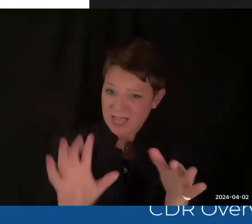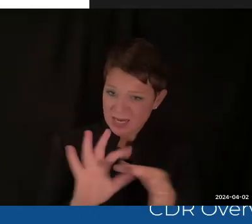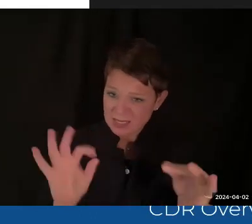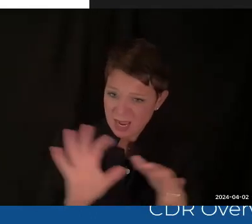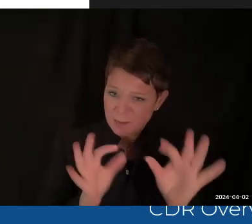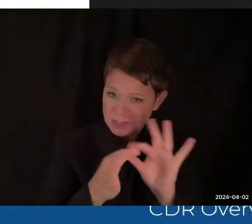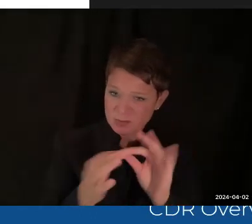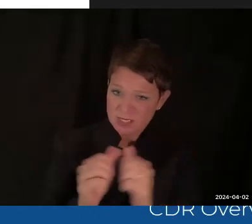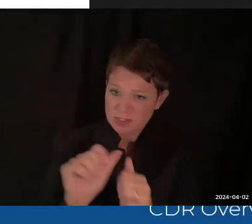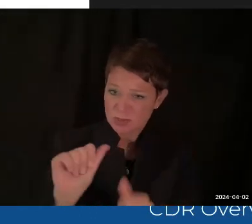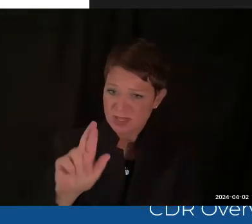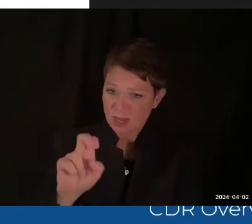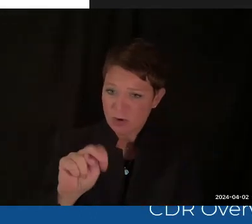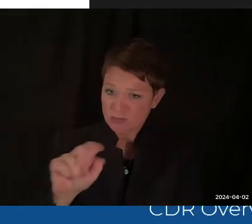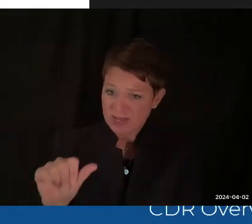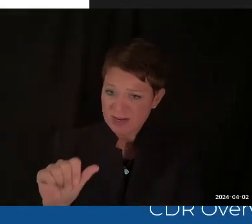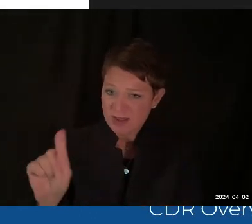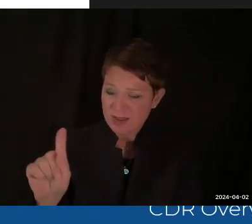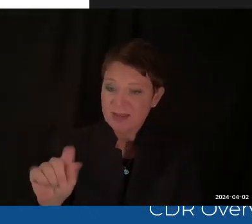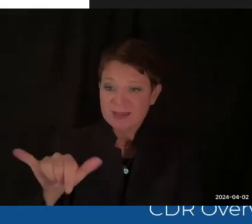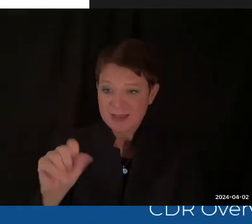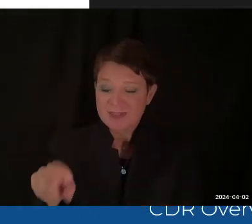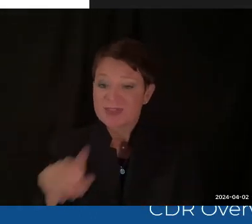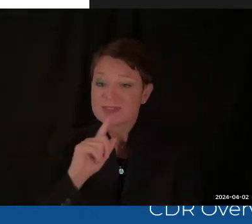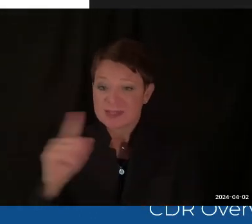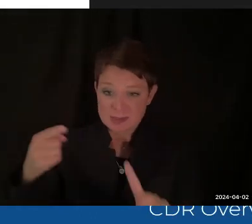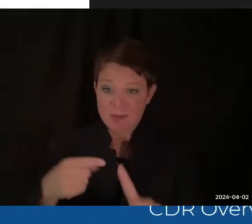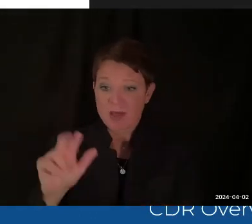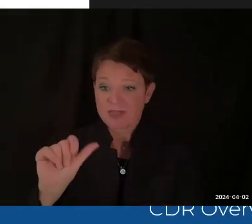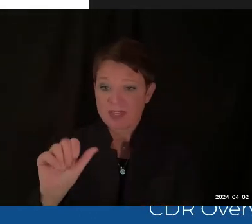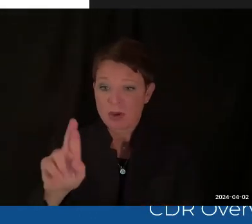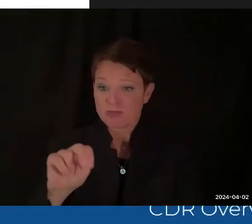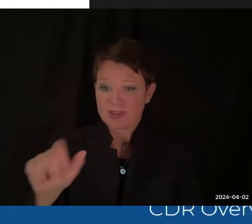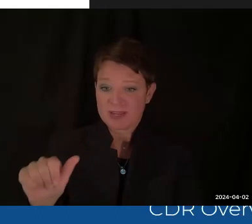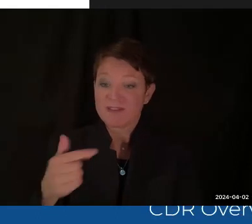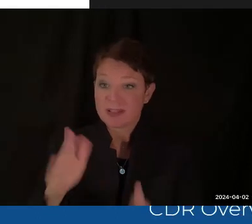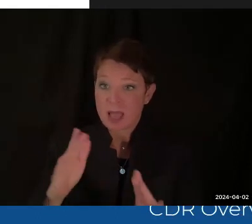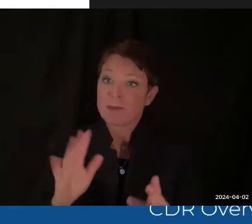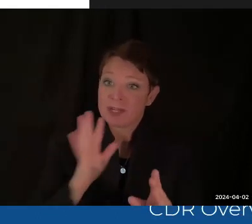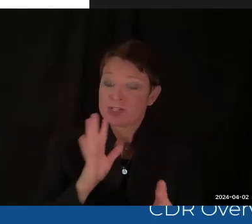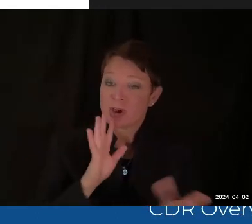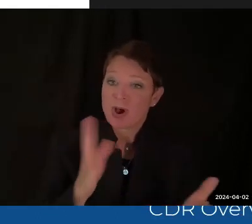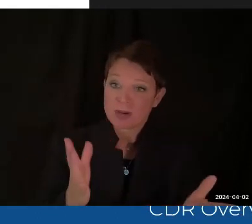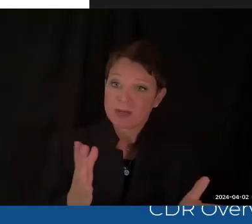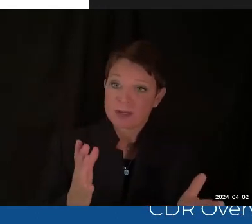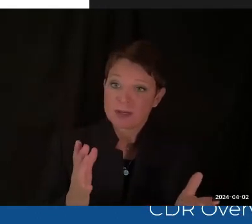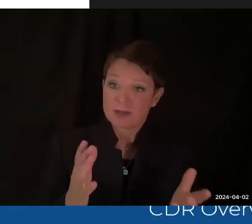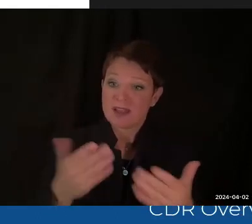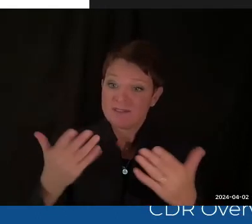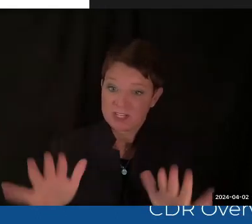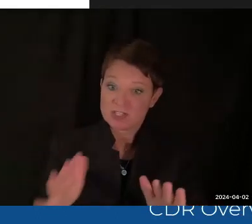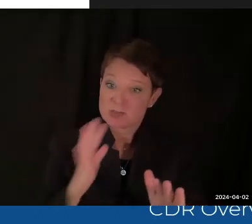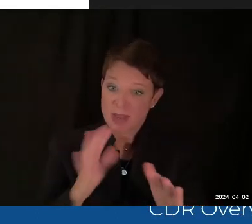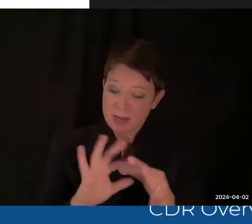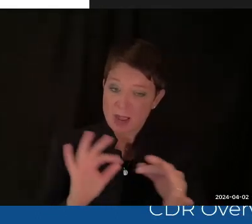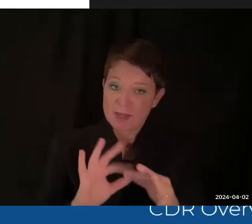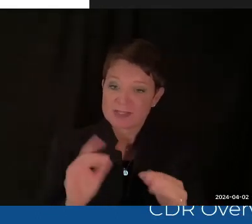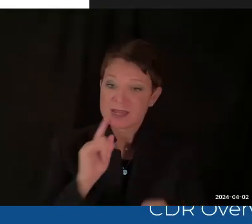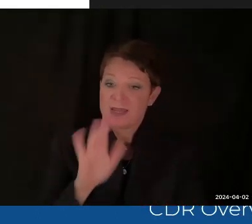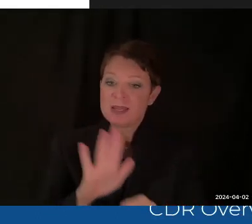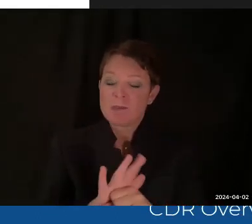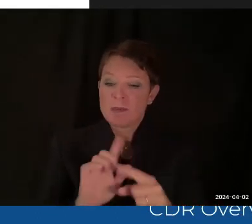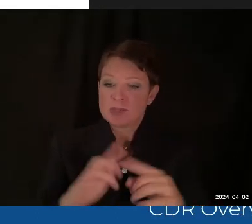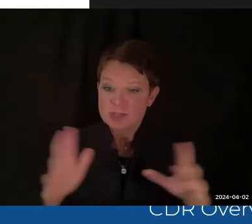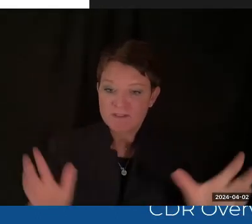related to the arena? Yes, this is pertaining to the arena, and if you allow me to finish, I will. Okay. In our commitment